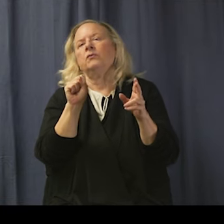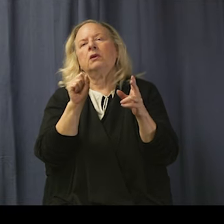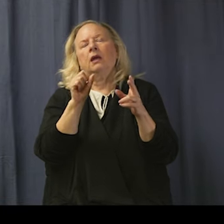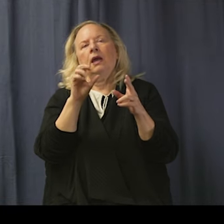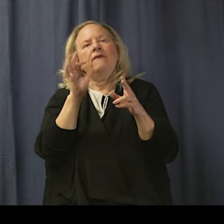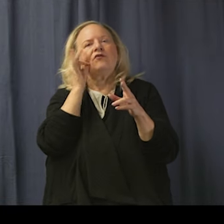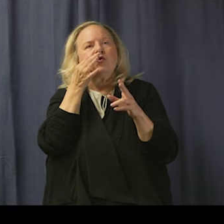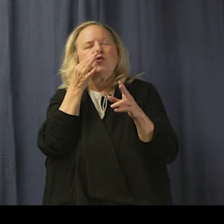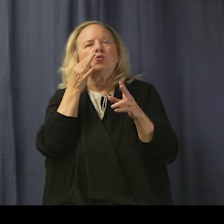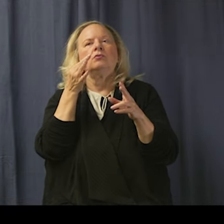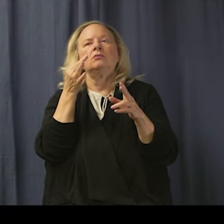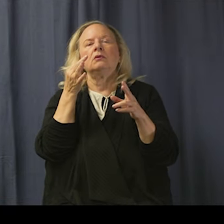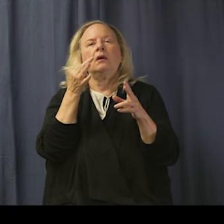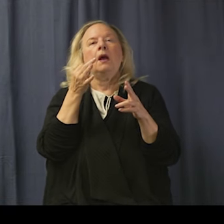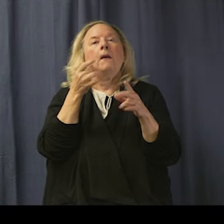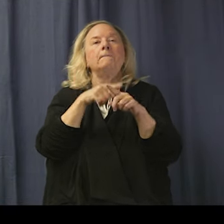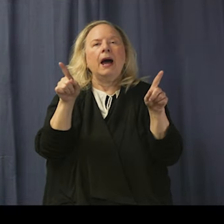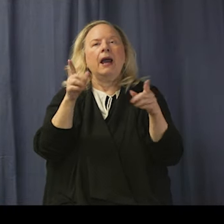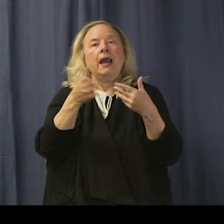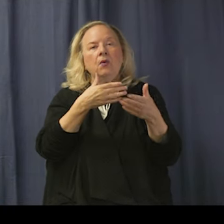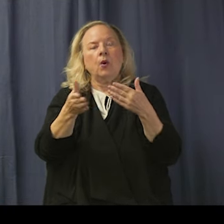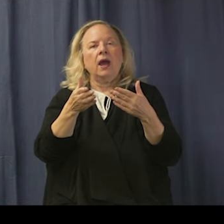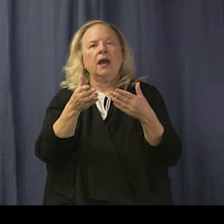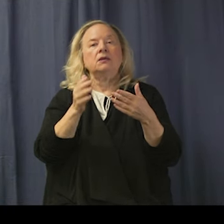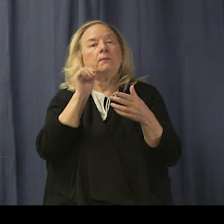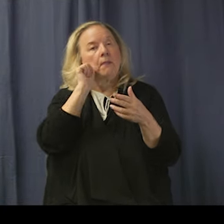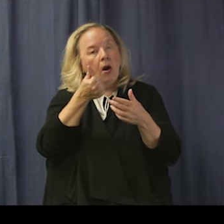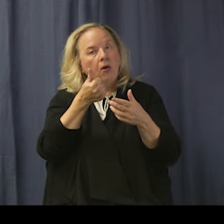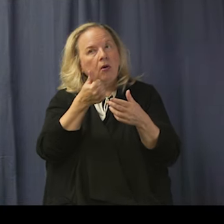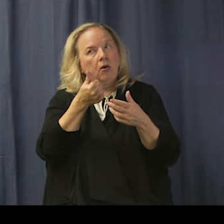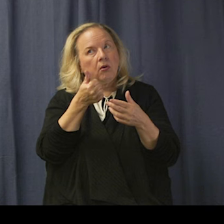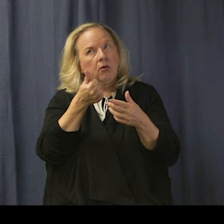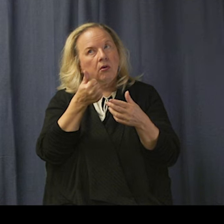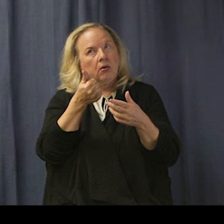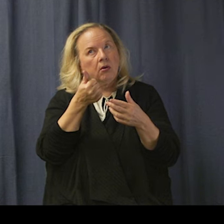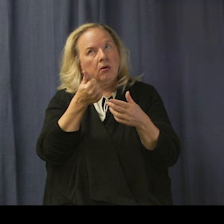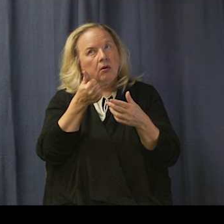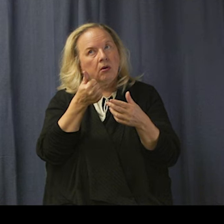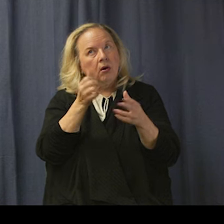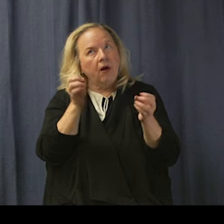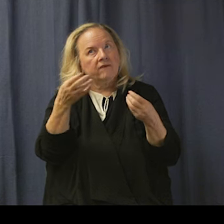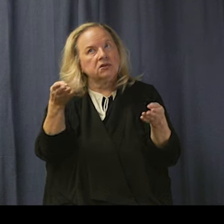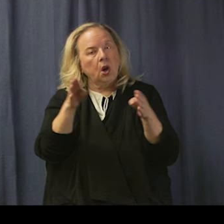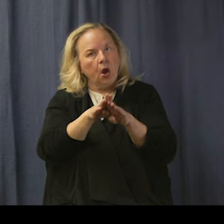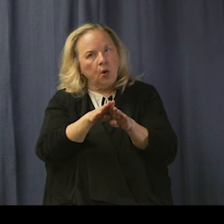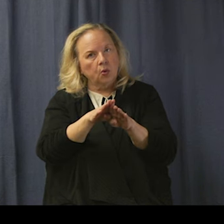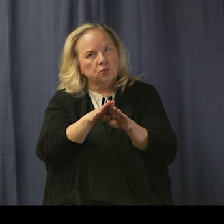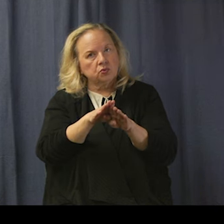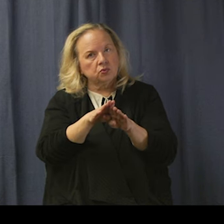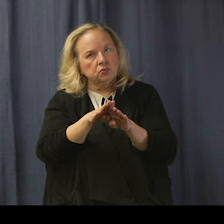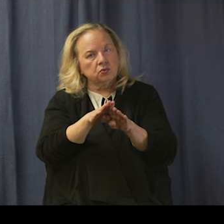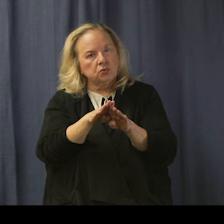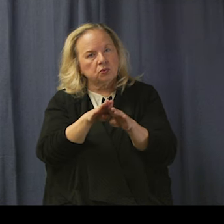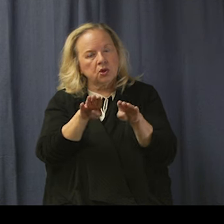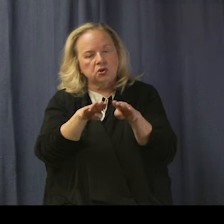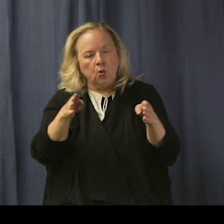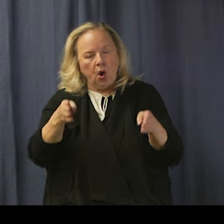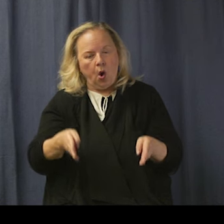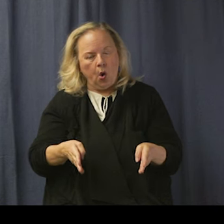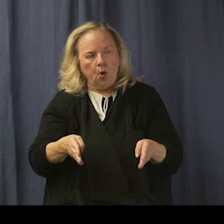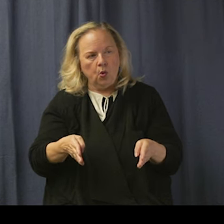together. But the office is going to be closed tomorrow or the next day because the first day of Sukkot is